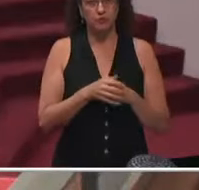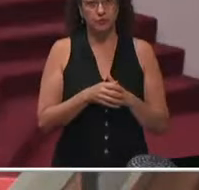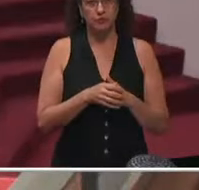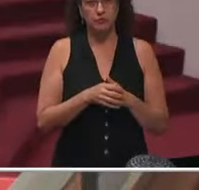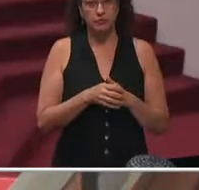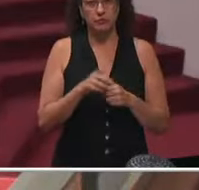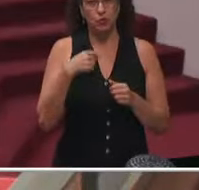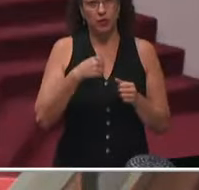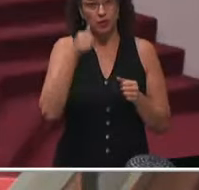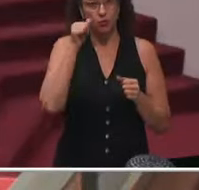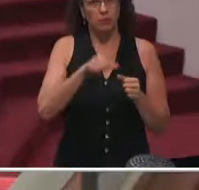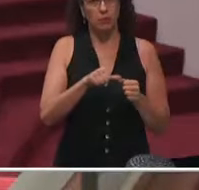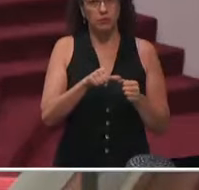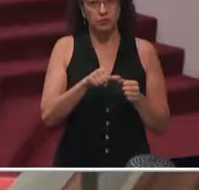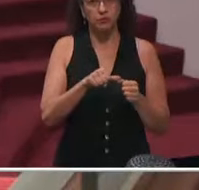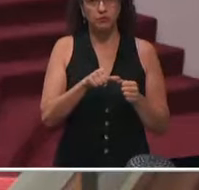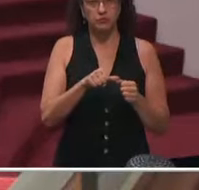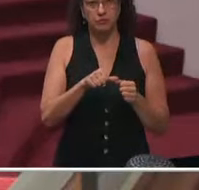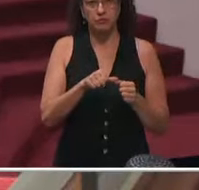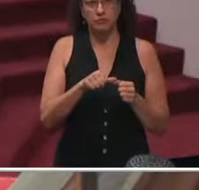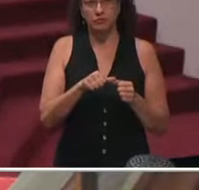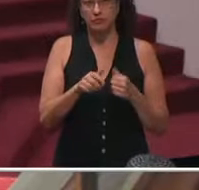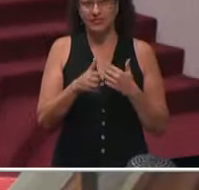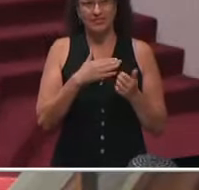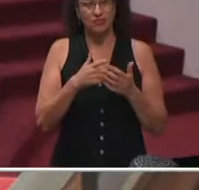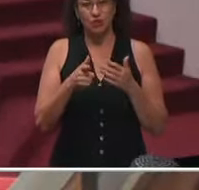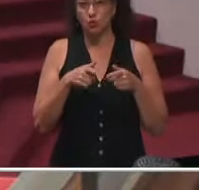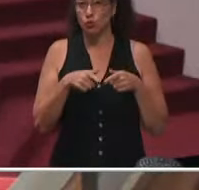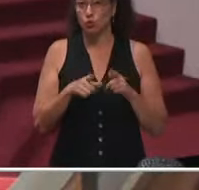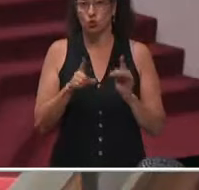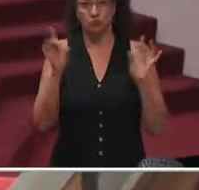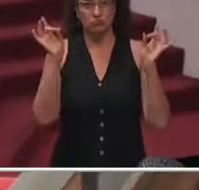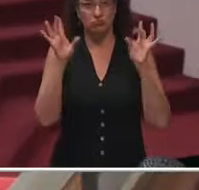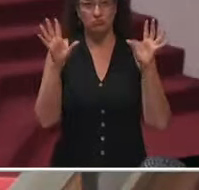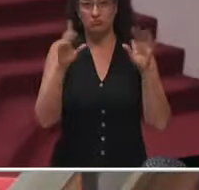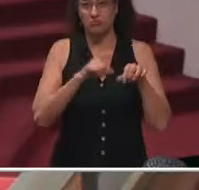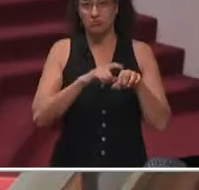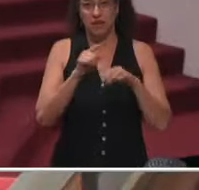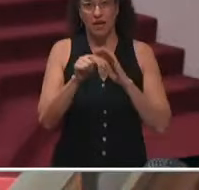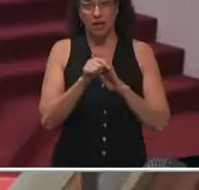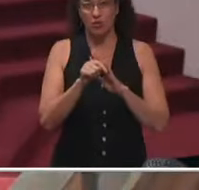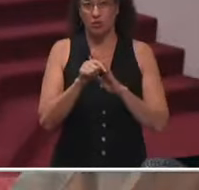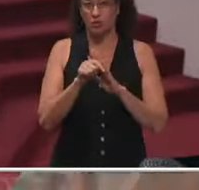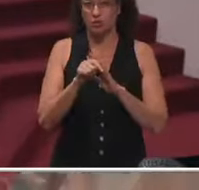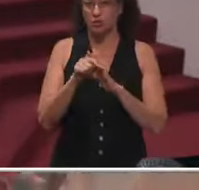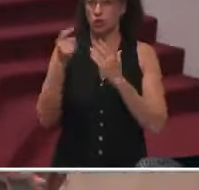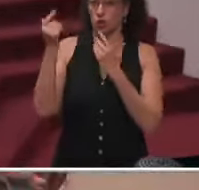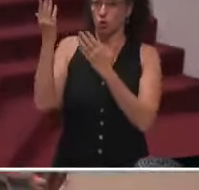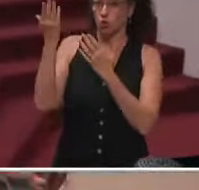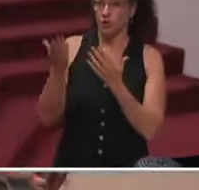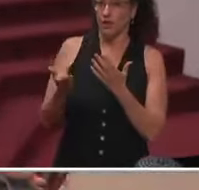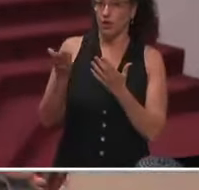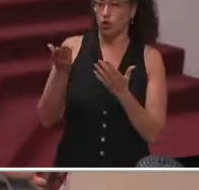and we remember that through tragedy you were present then, and you are present